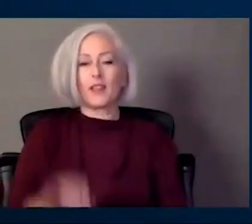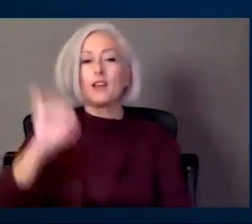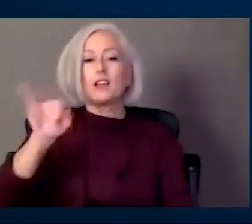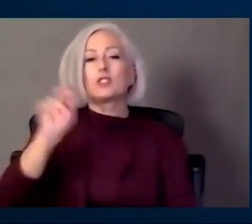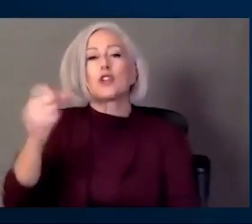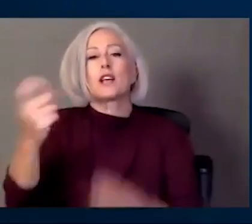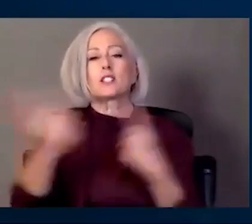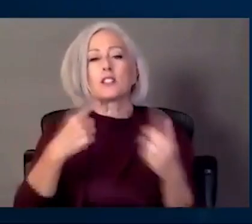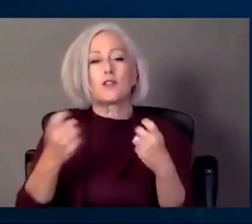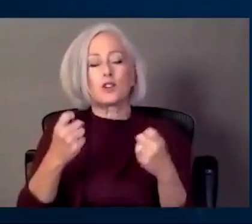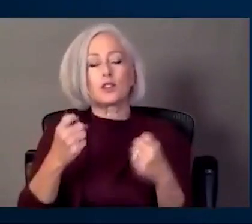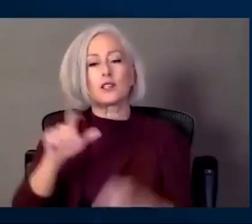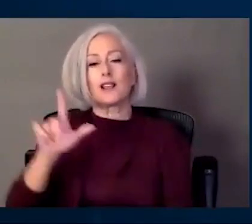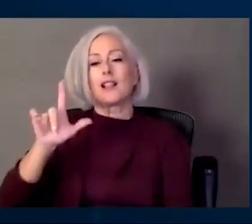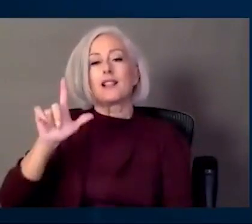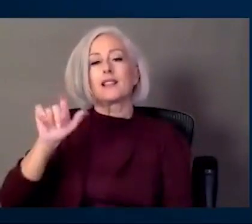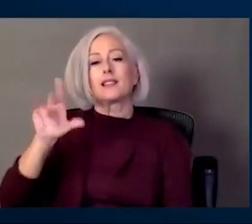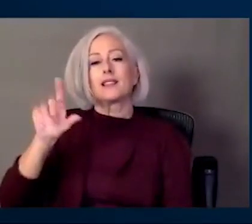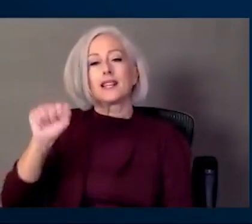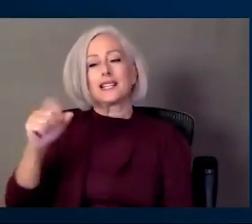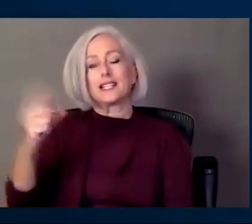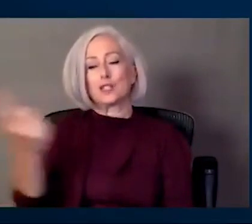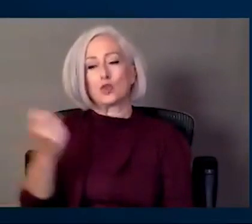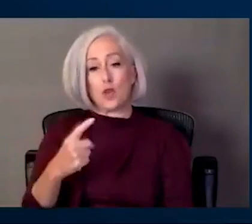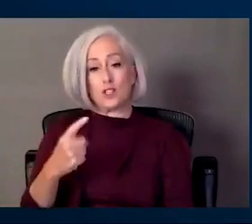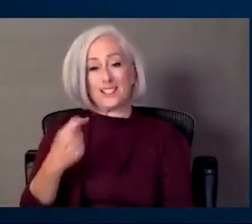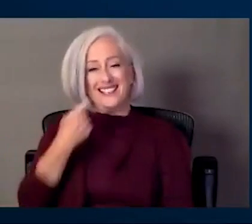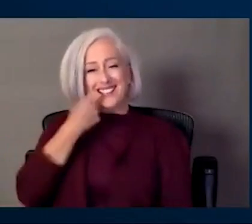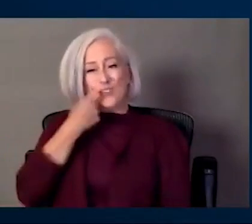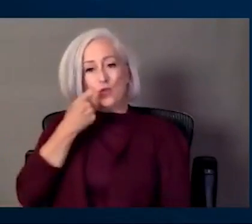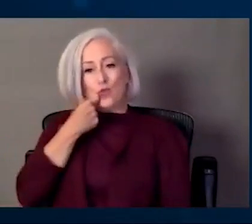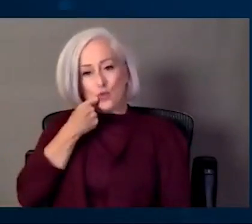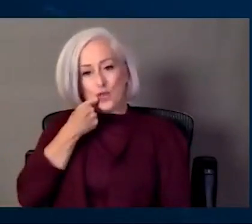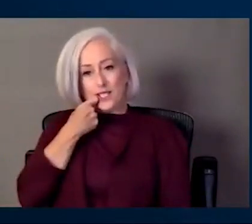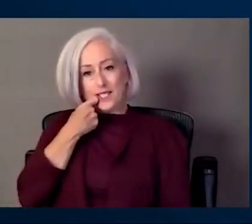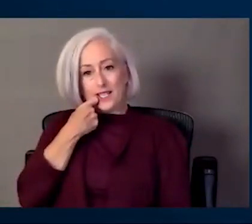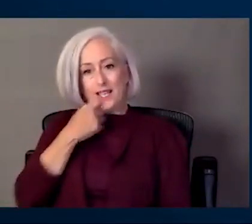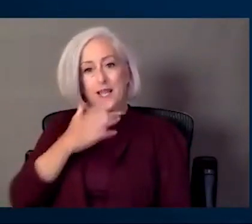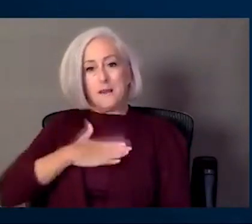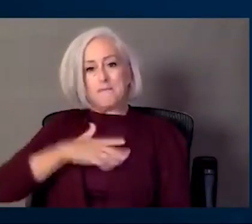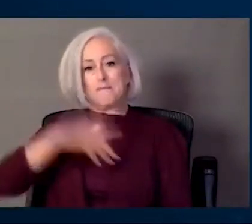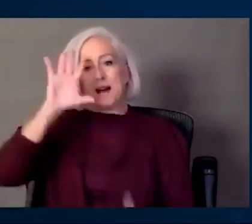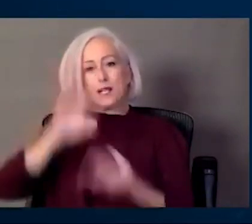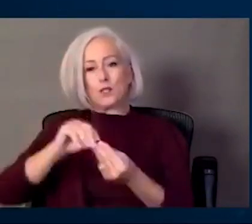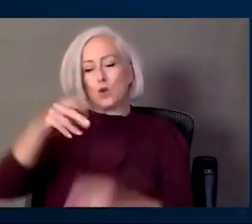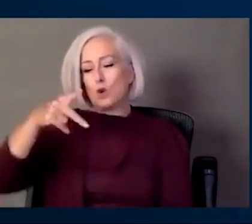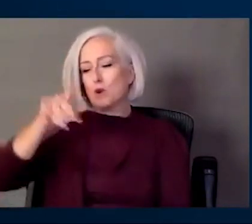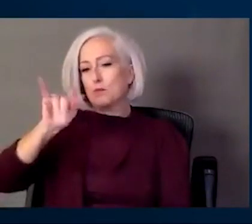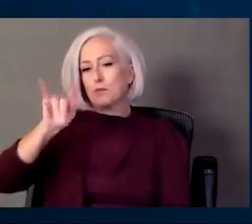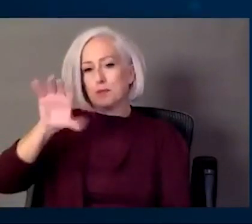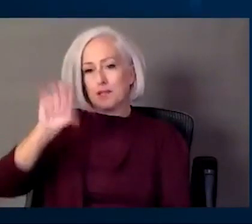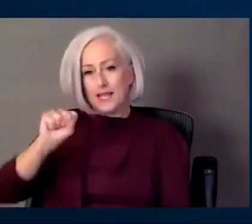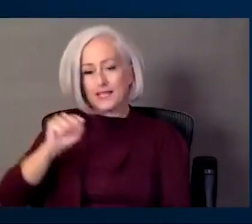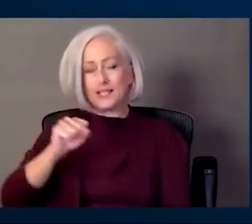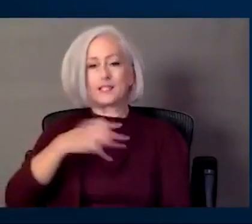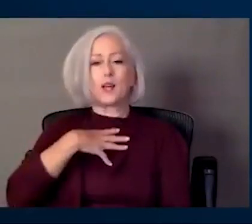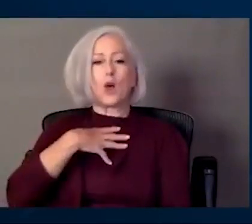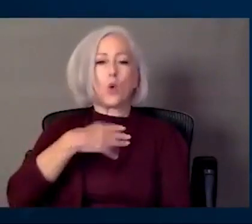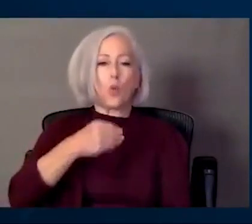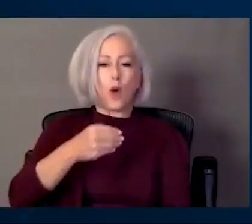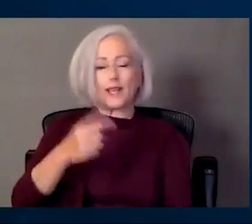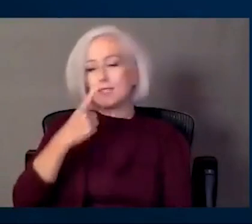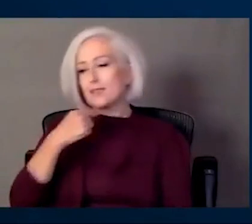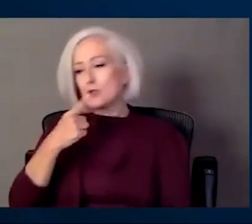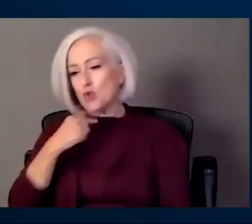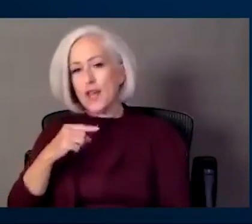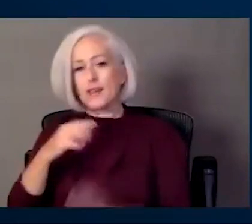question. She says, I suddenly had a significant drop in my total platelets, as well as white blood cells, red blood cells, and hemoglobin the